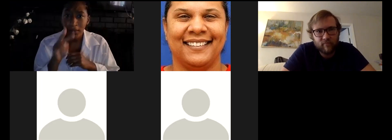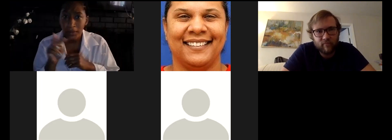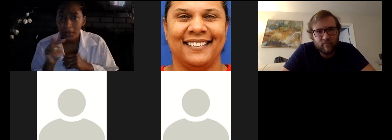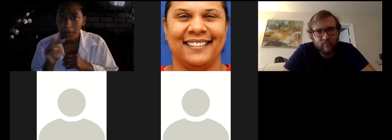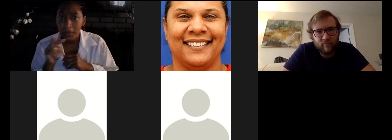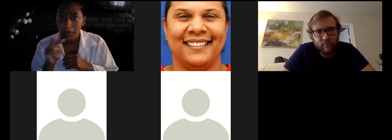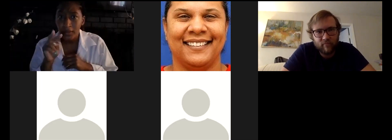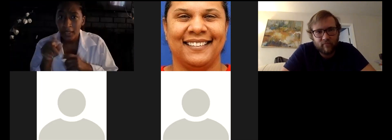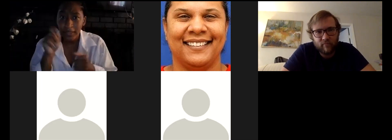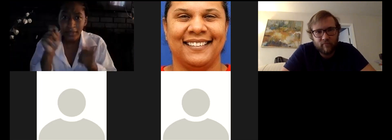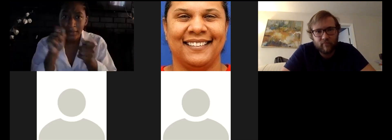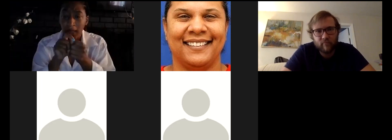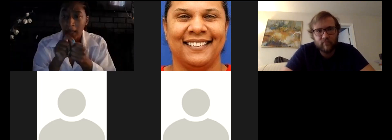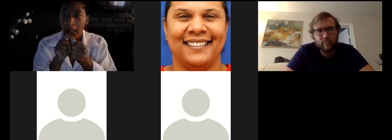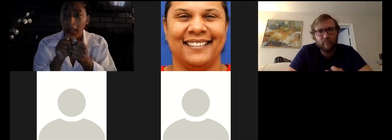5.